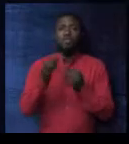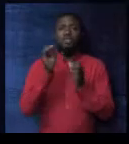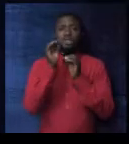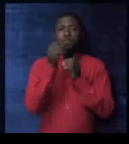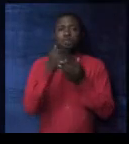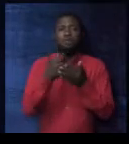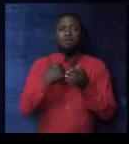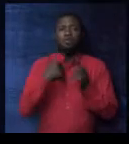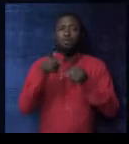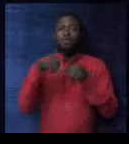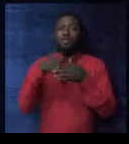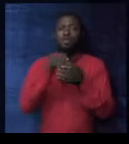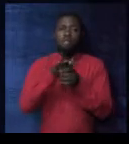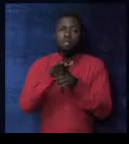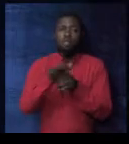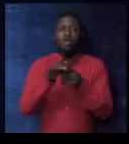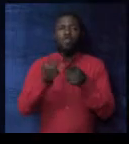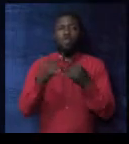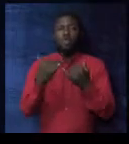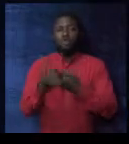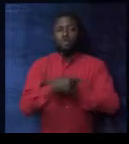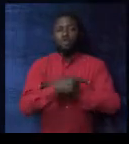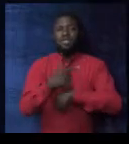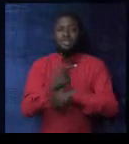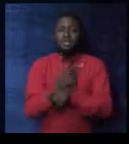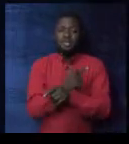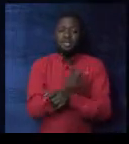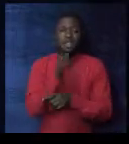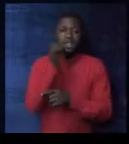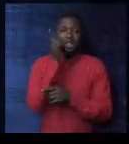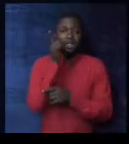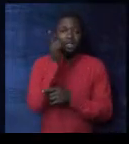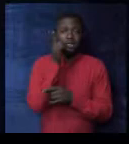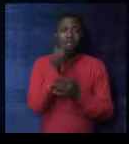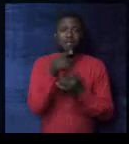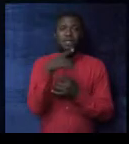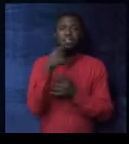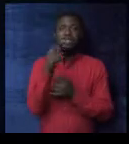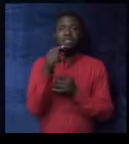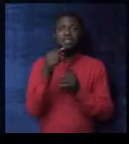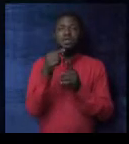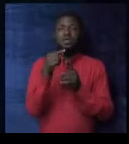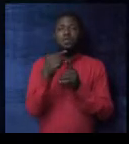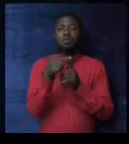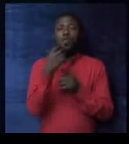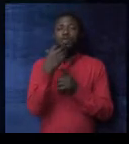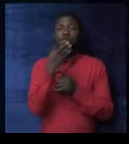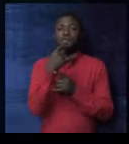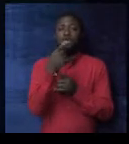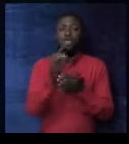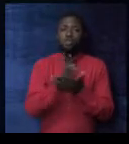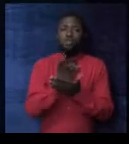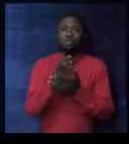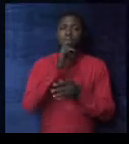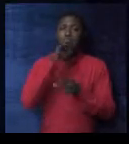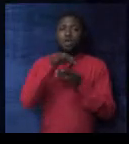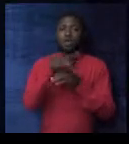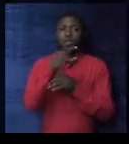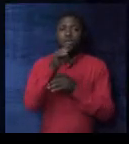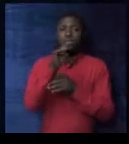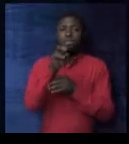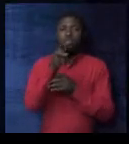you before we go in details into today's lesson. Now listen, the words of the song are on the